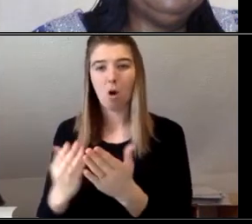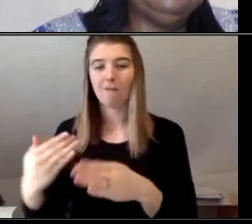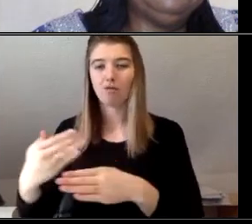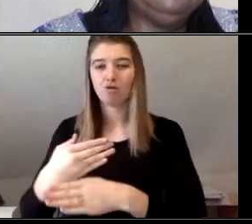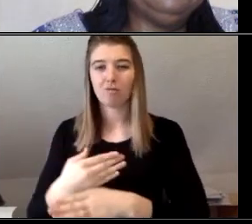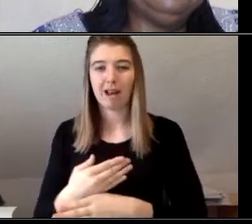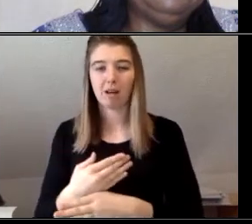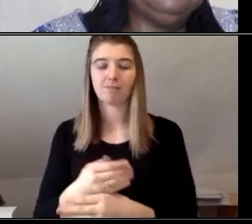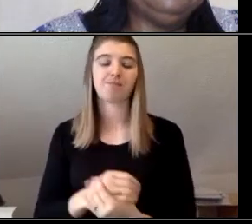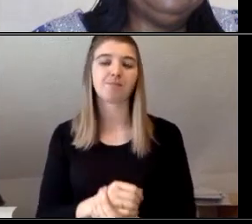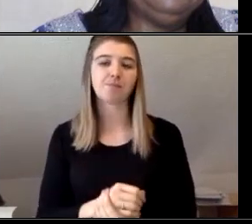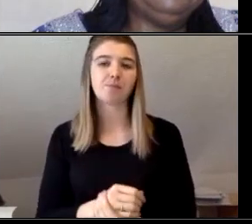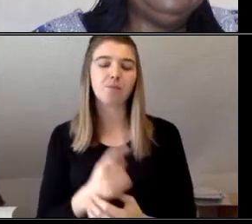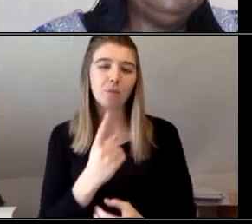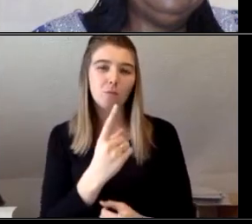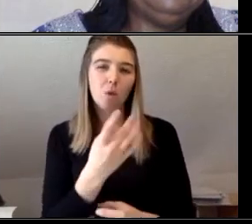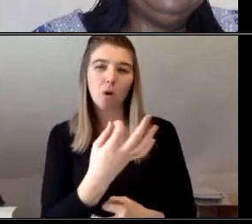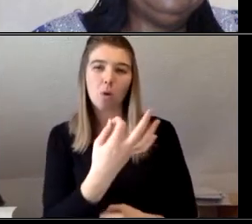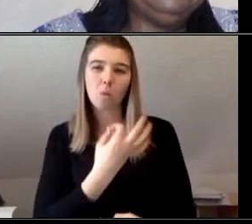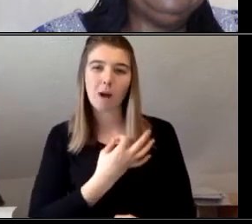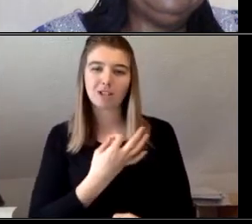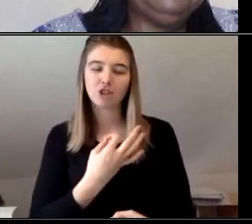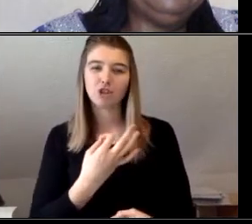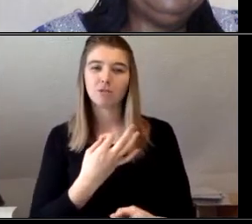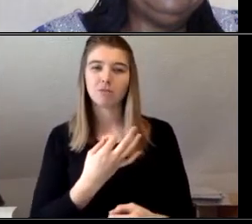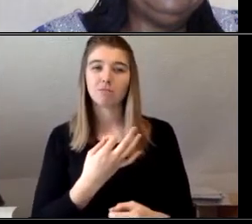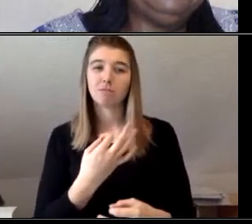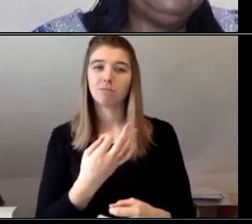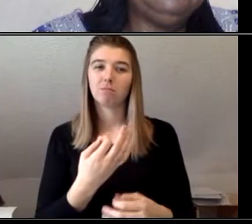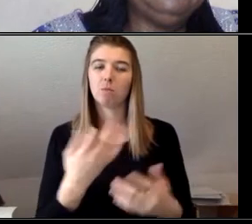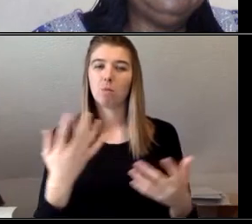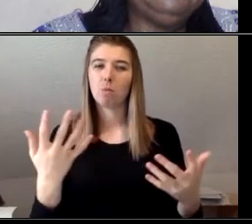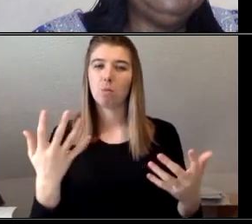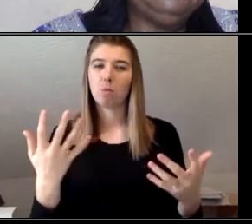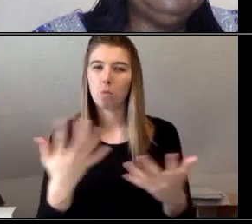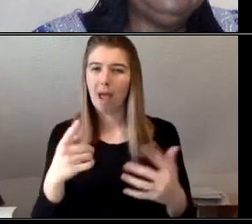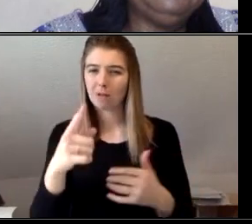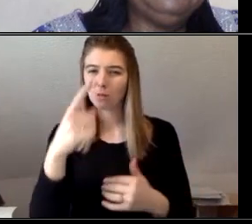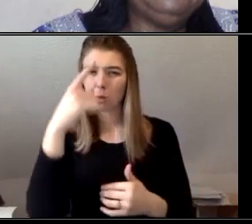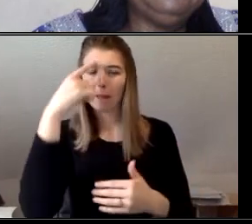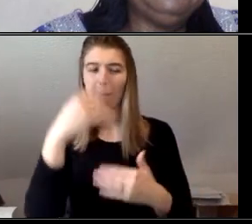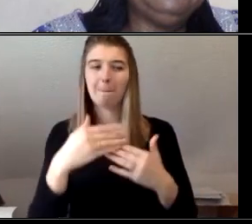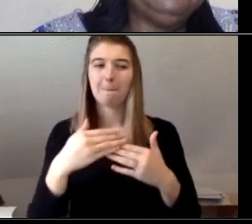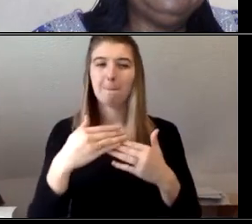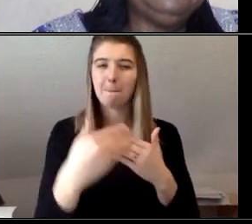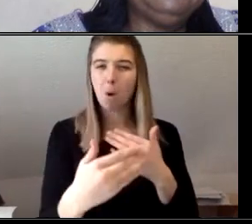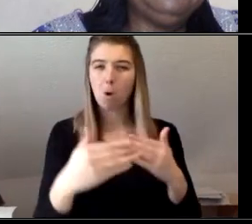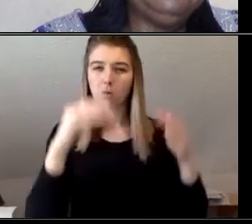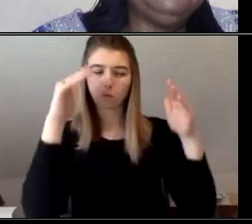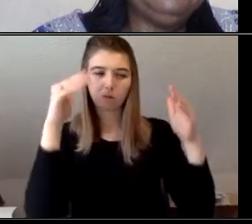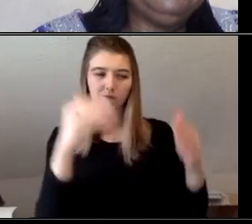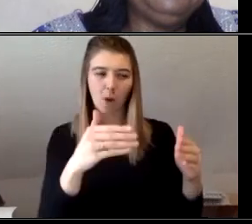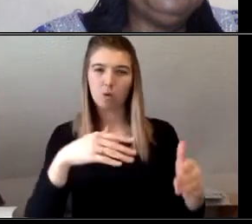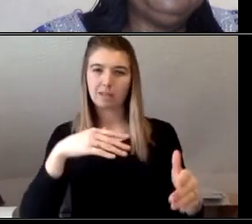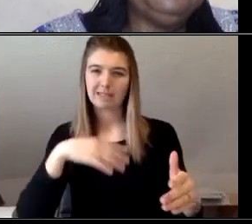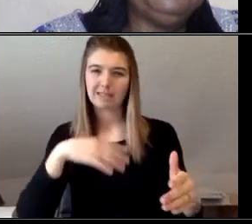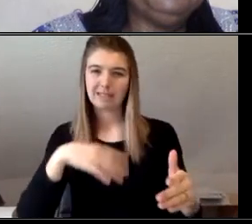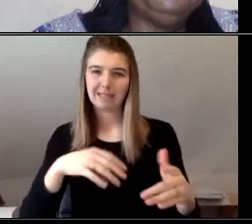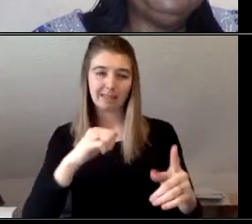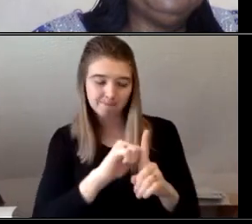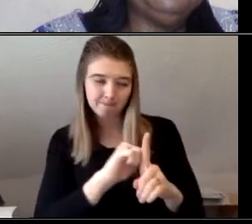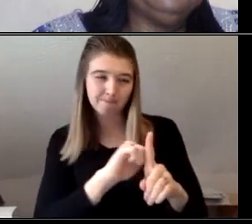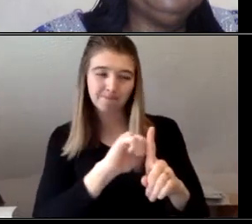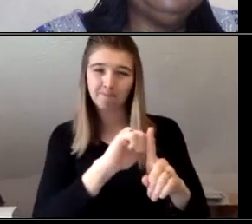asked, where do we think the greatest focused intervention is needed to make the biggest difference? Would that be